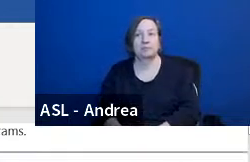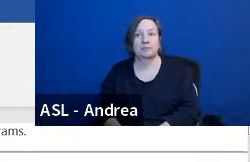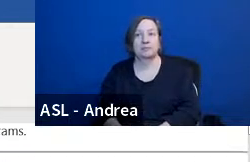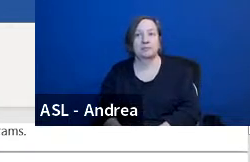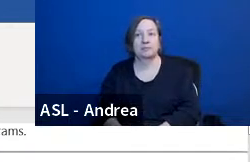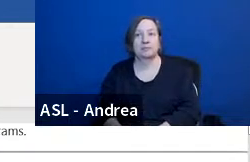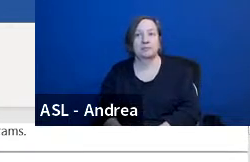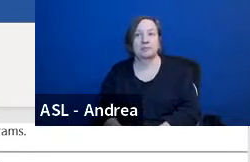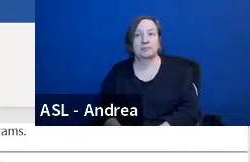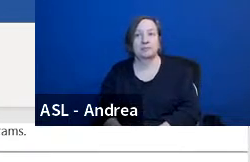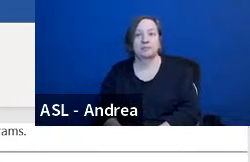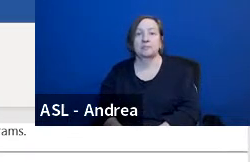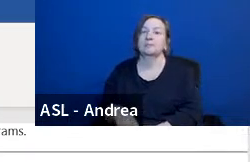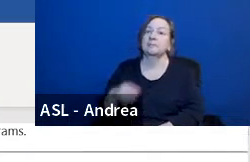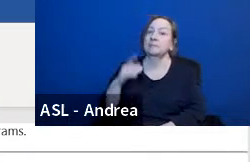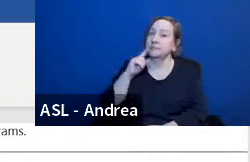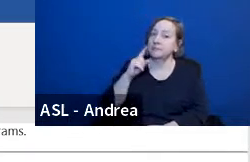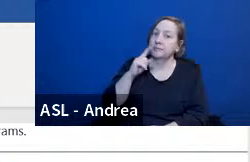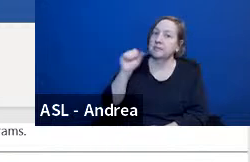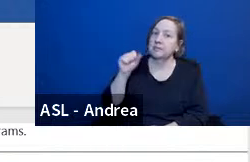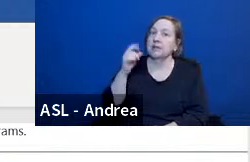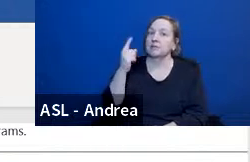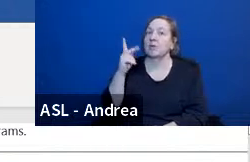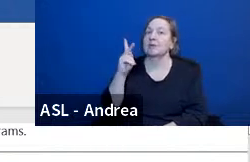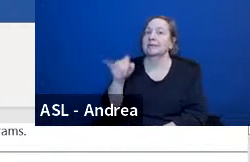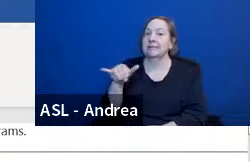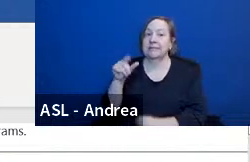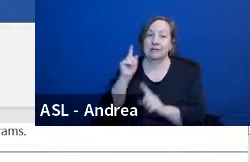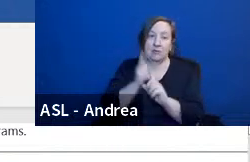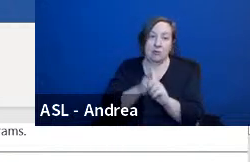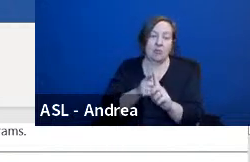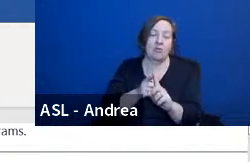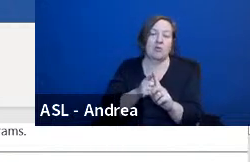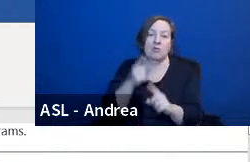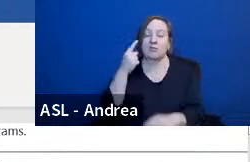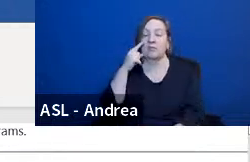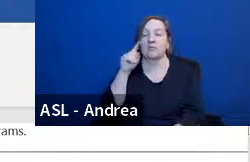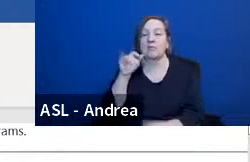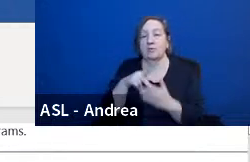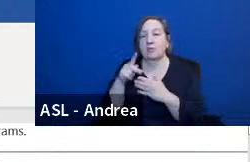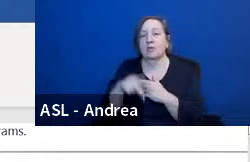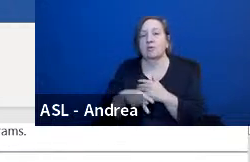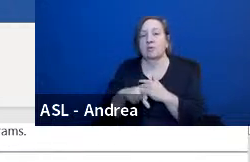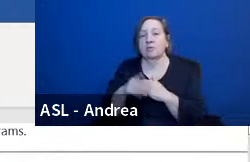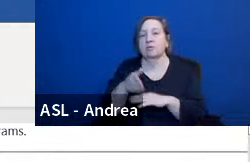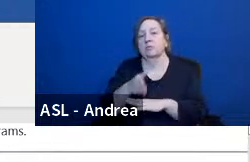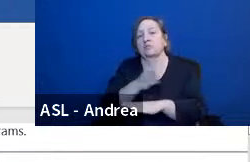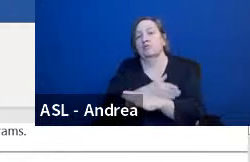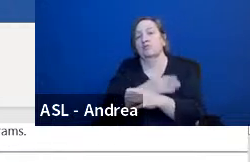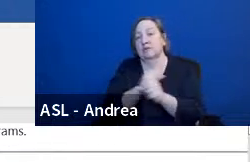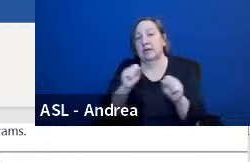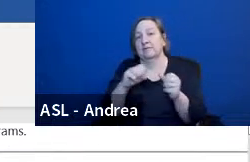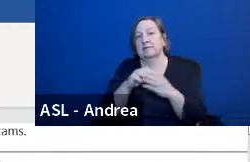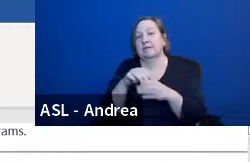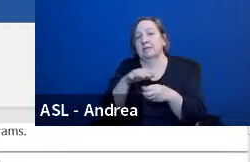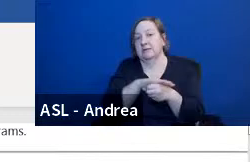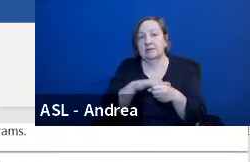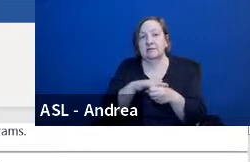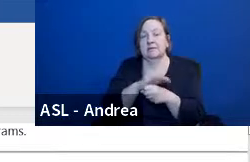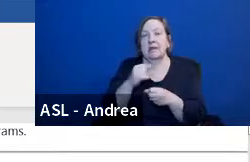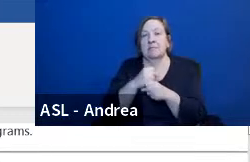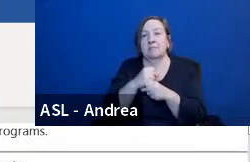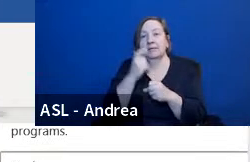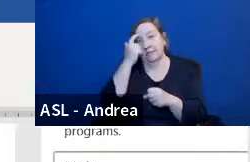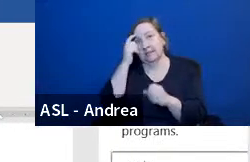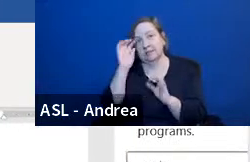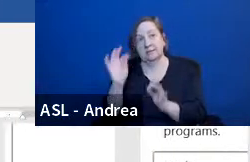Absolutely. That's one of the key goals of the program is to improve safety in the corridor. So that makes a lot of